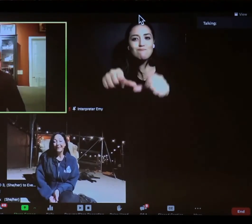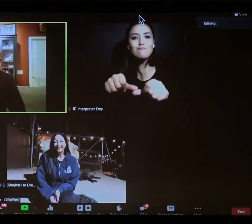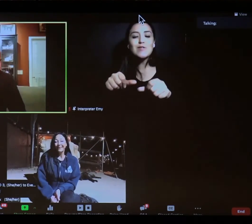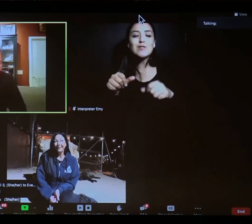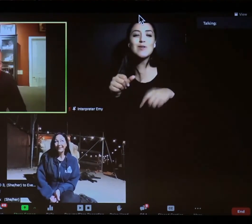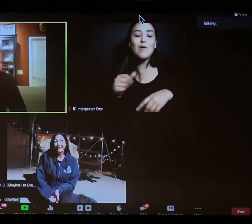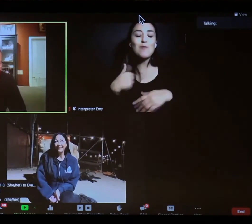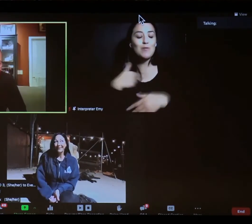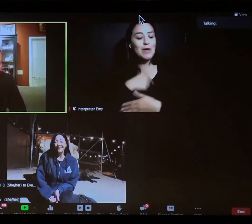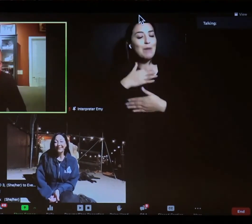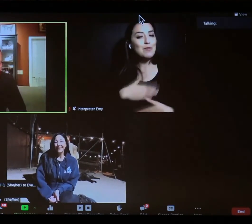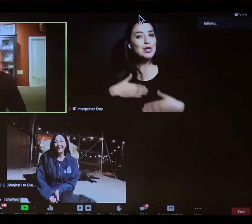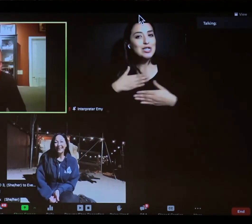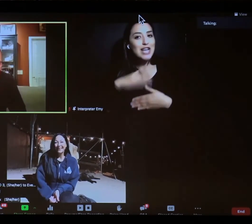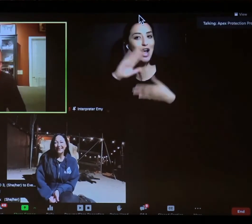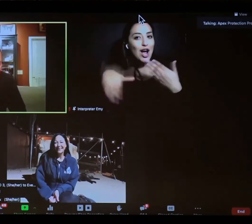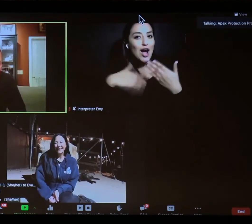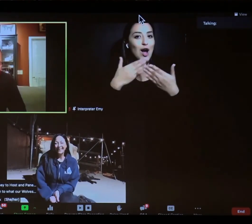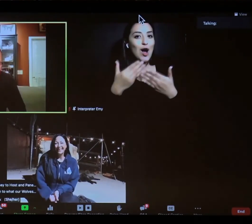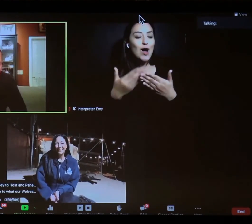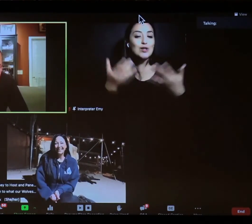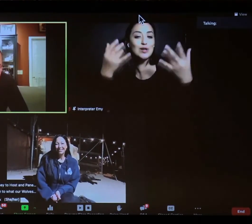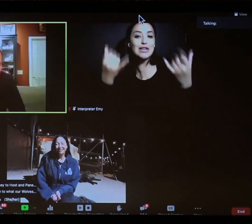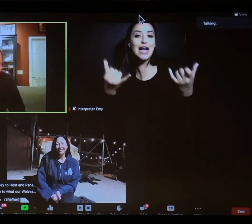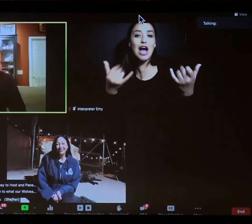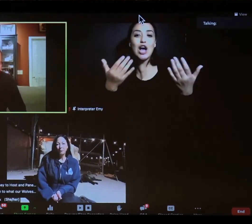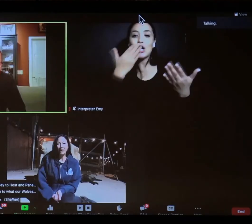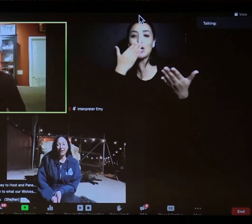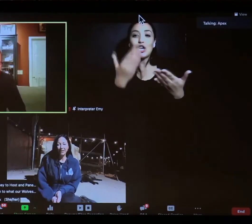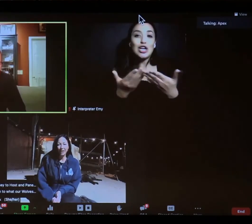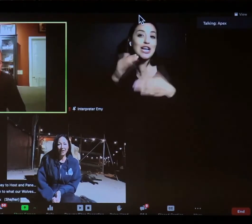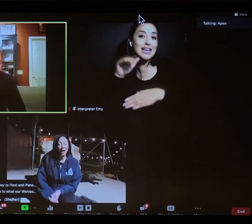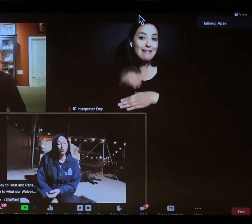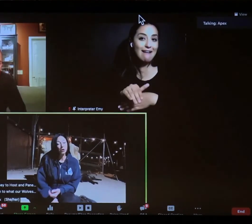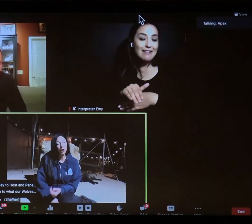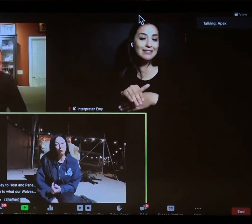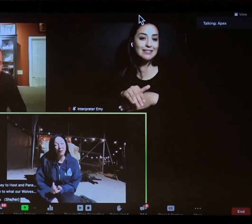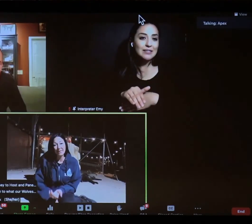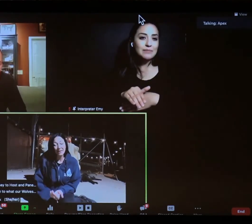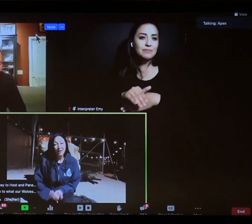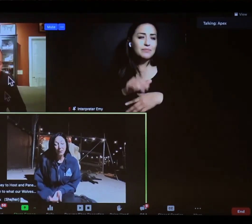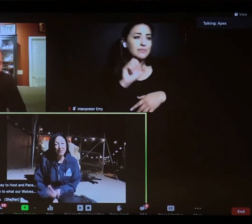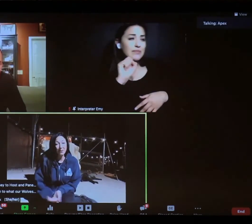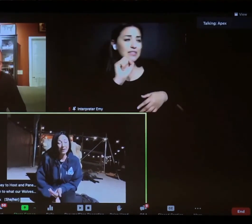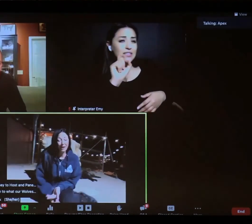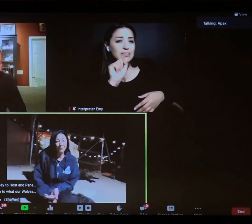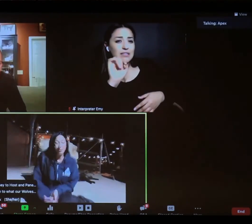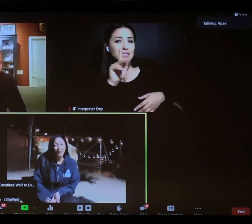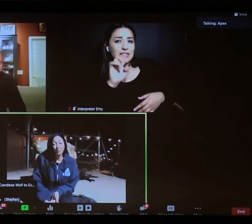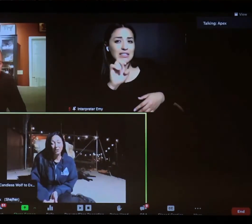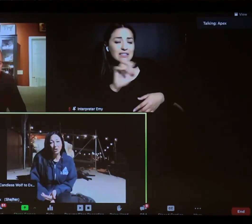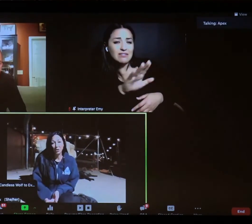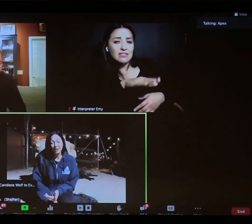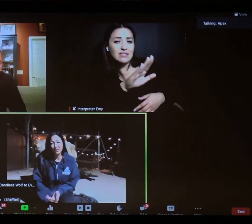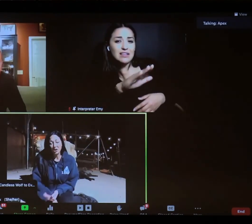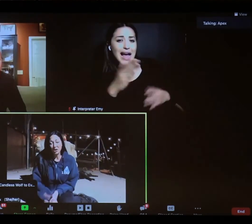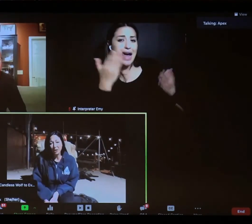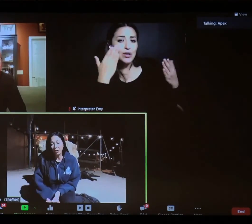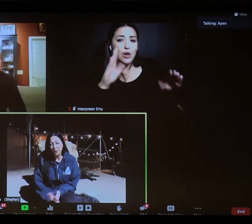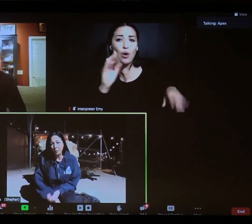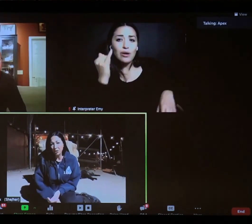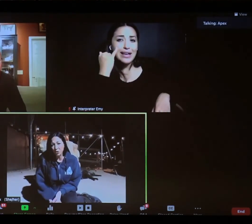So I think it's probably a good night. And where's the I don't know if Betsy may not even be able to join us.